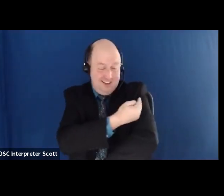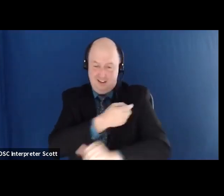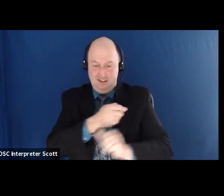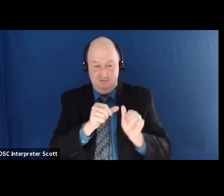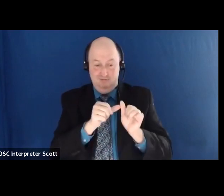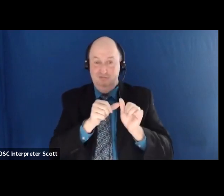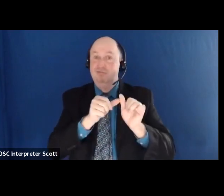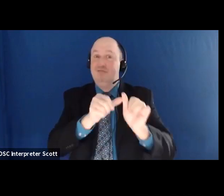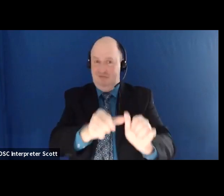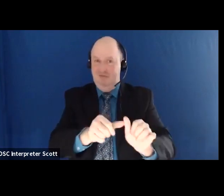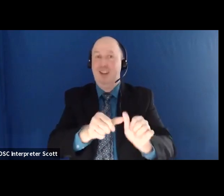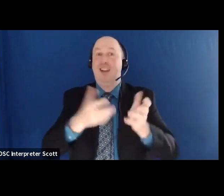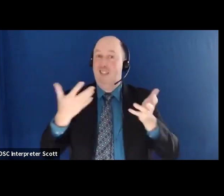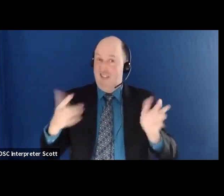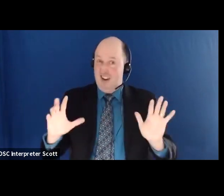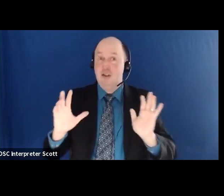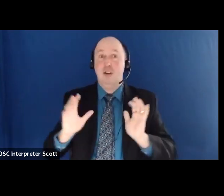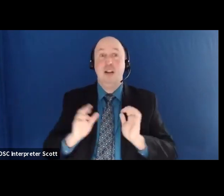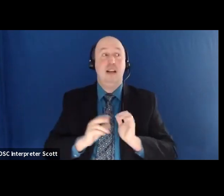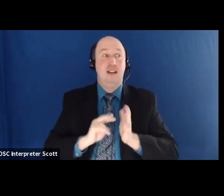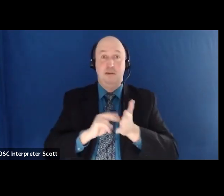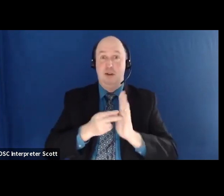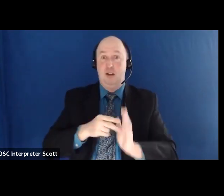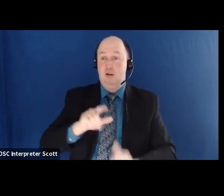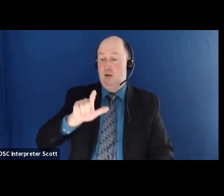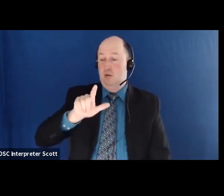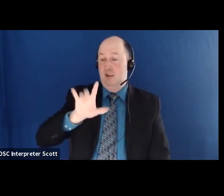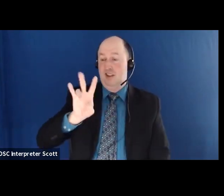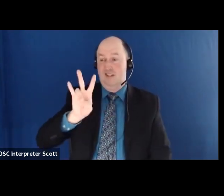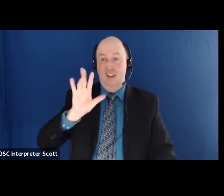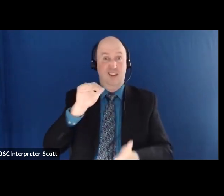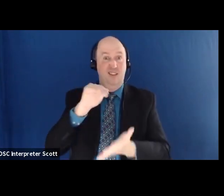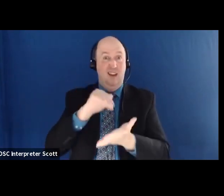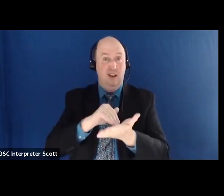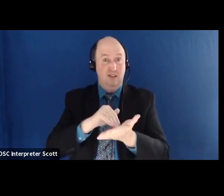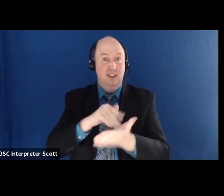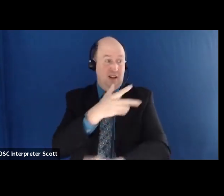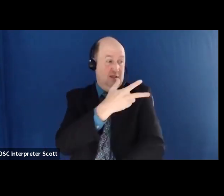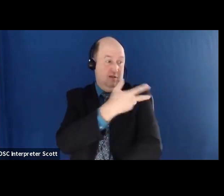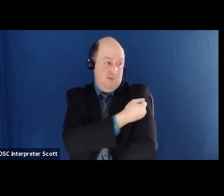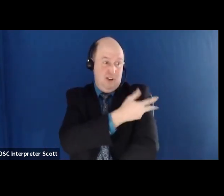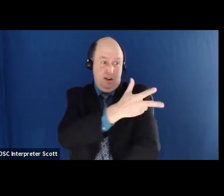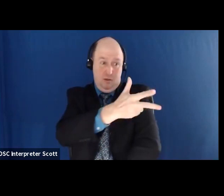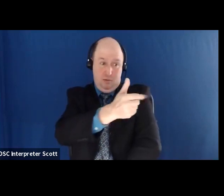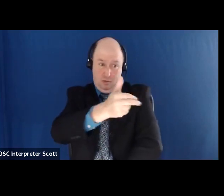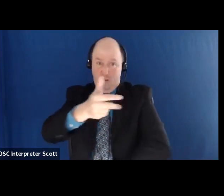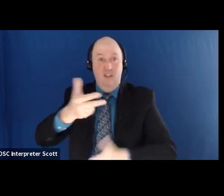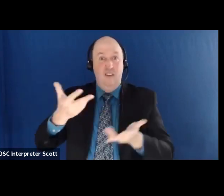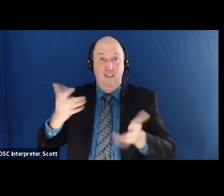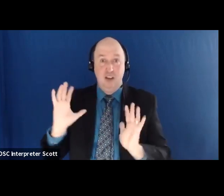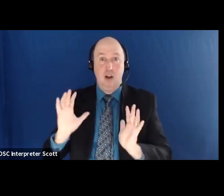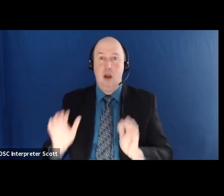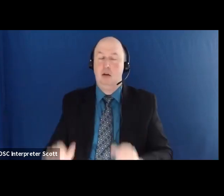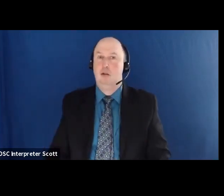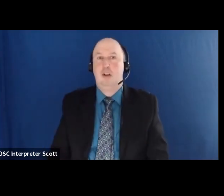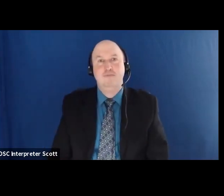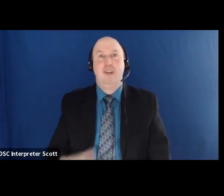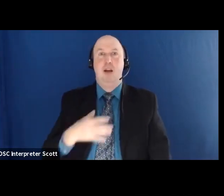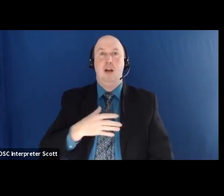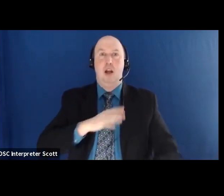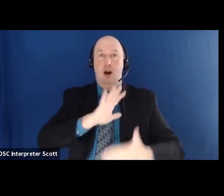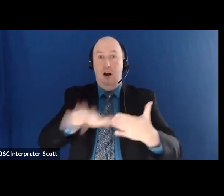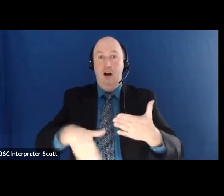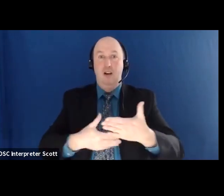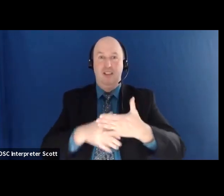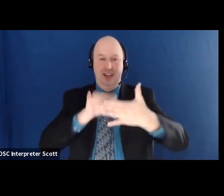has went into an arm. That's 27,000. So that's pretty good. But you got to remember too, I wish I could manage all the data, but we don't.